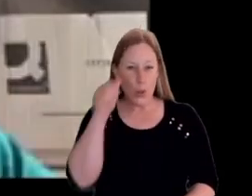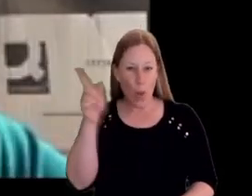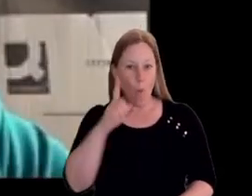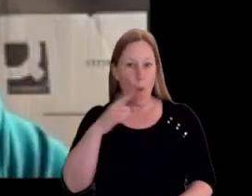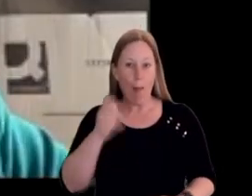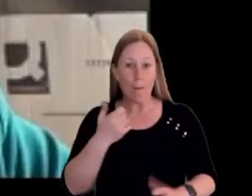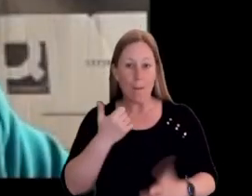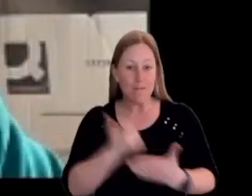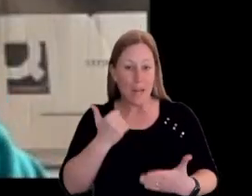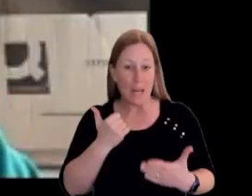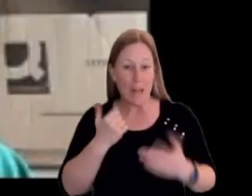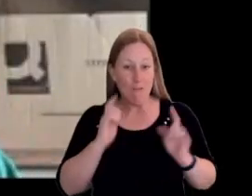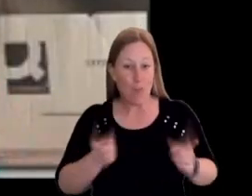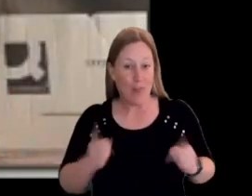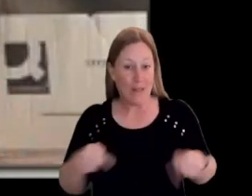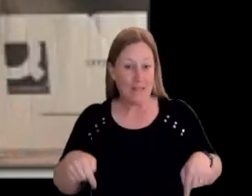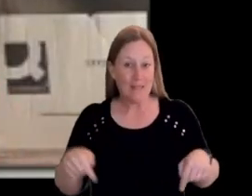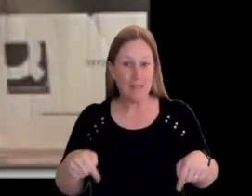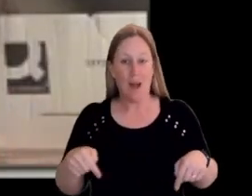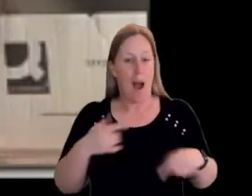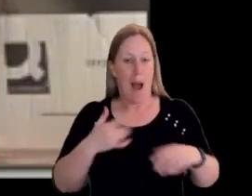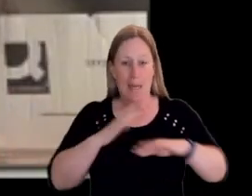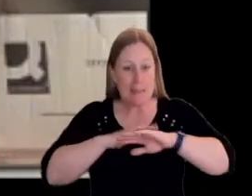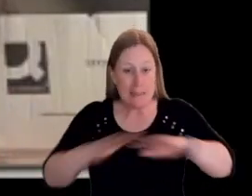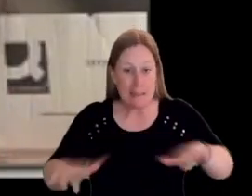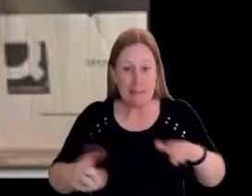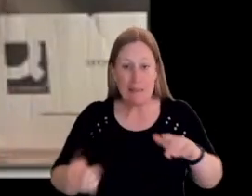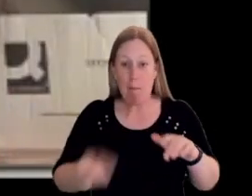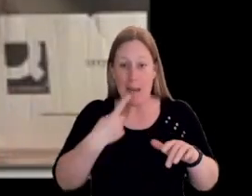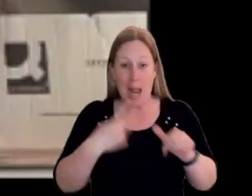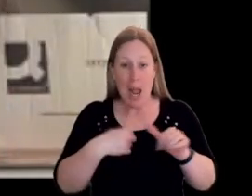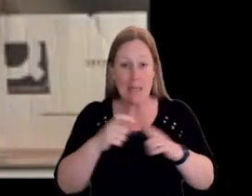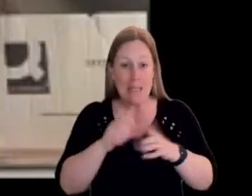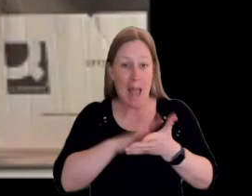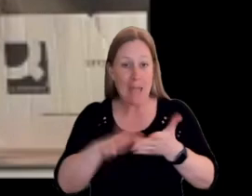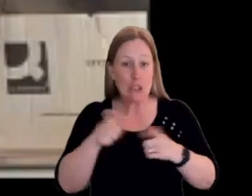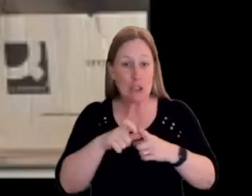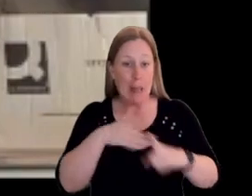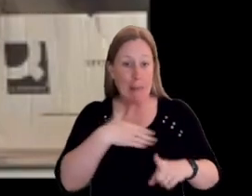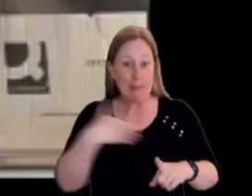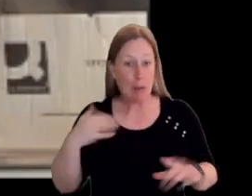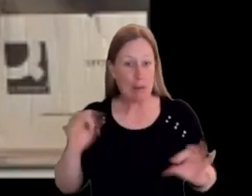You know what's going to be brilliant about this is that I didn't take my ADHD meds this morning.